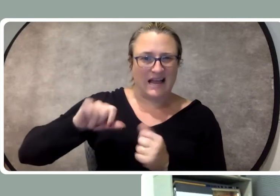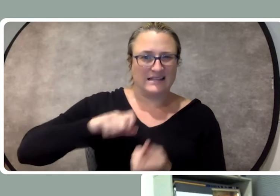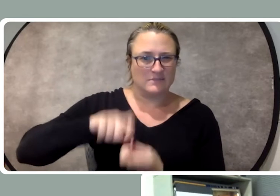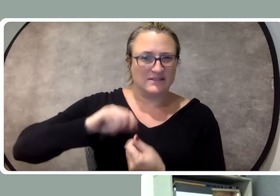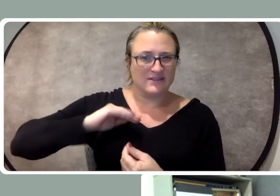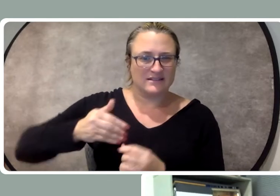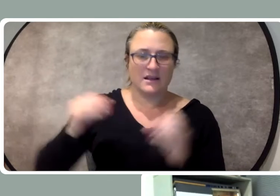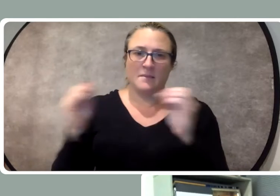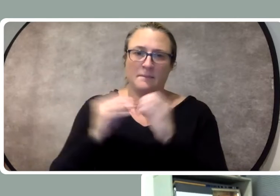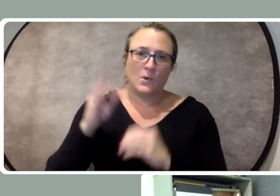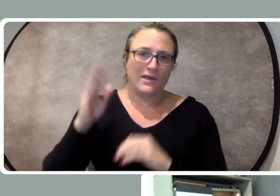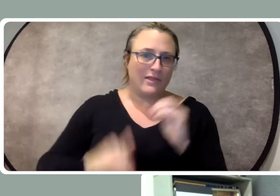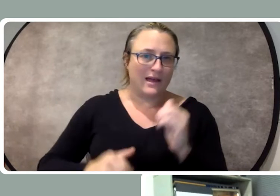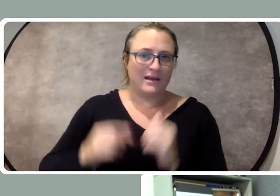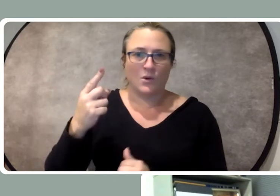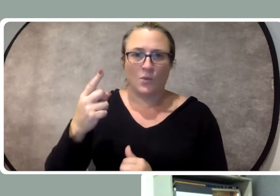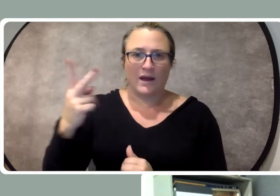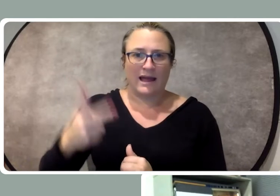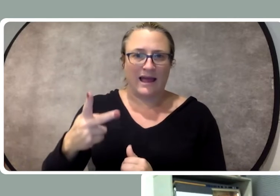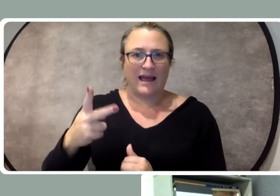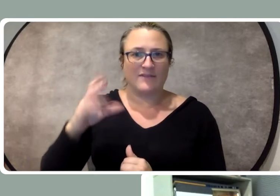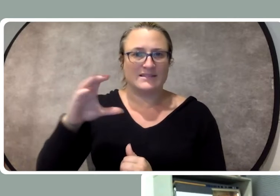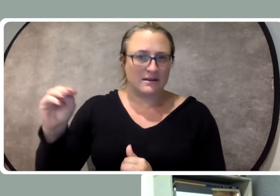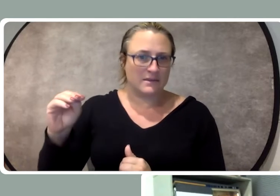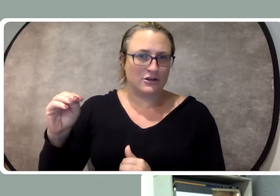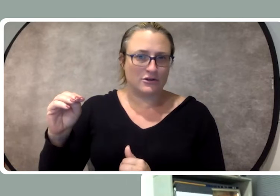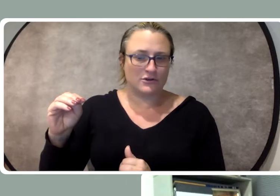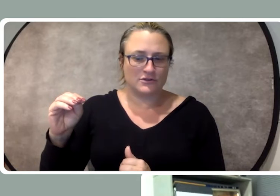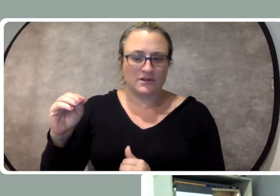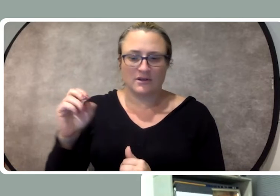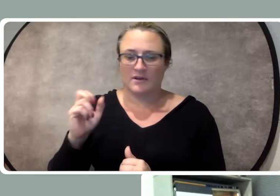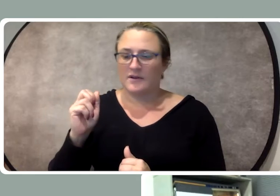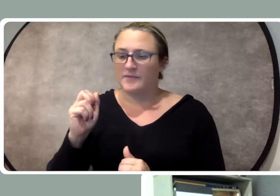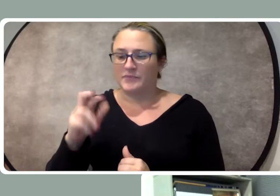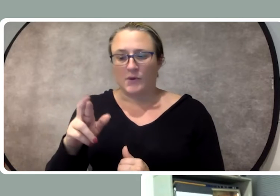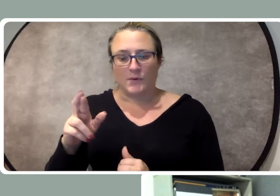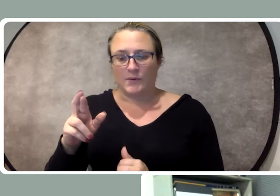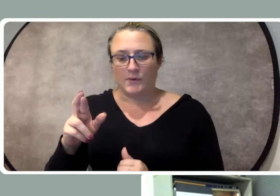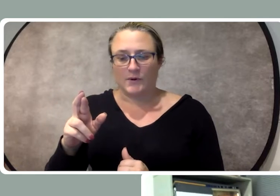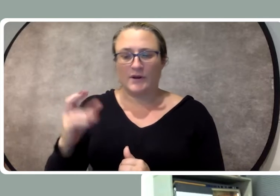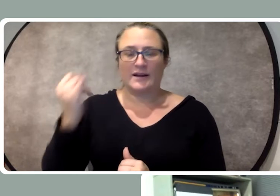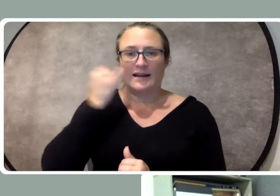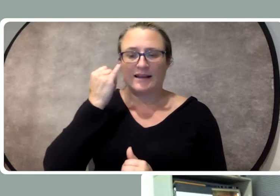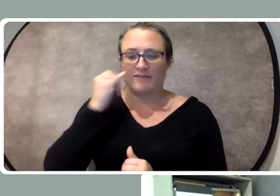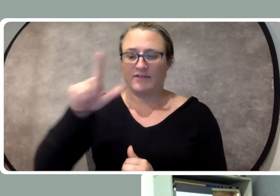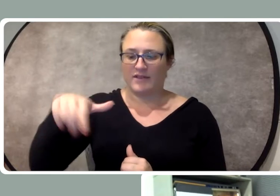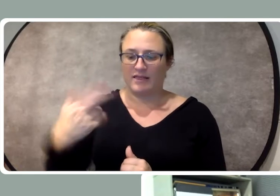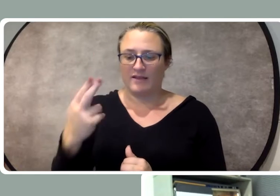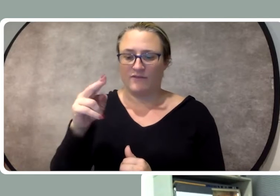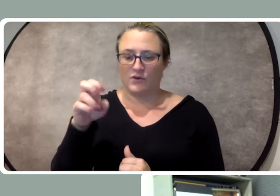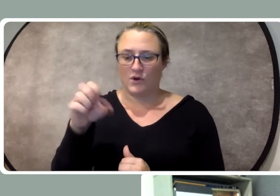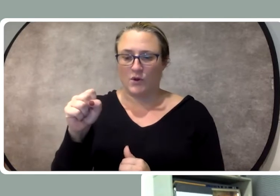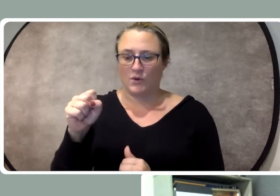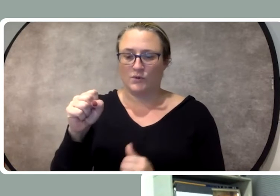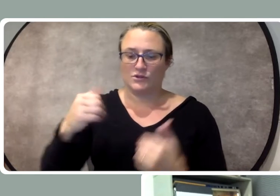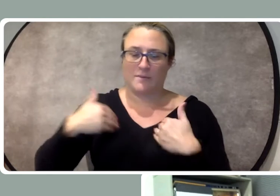greater than 1.5 centimeters or so, or if the lymph nodes are positive. The reason